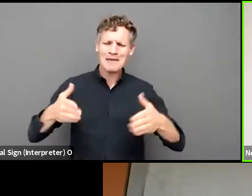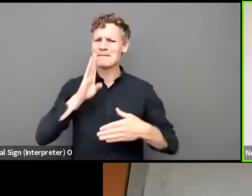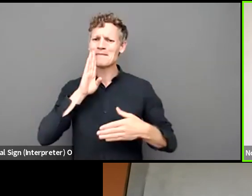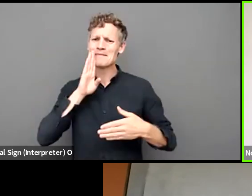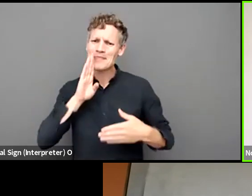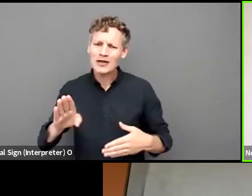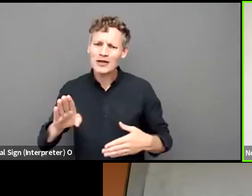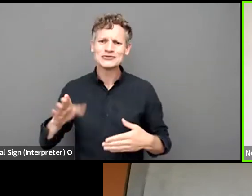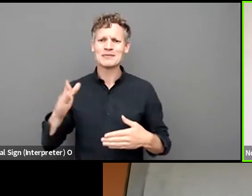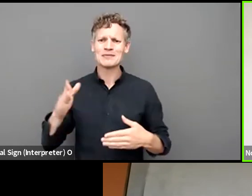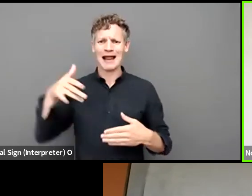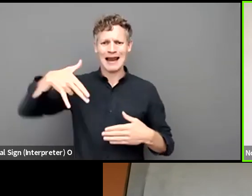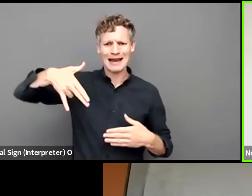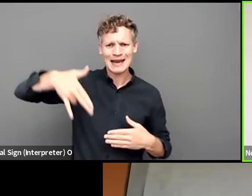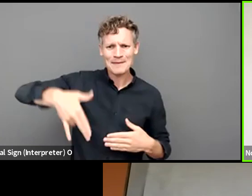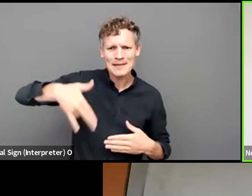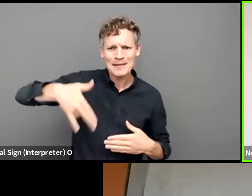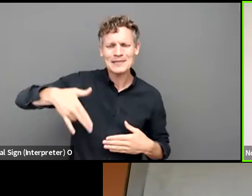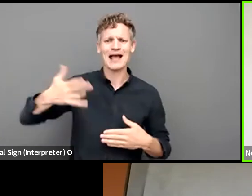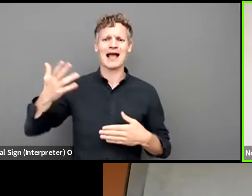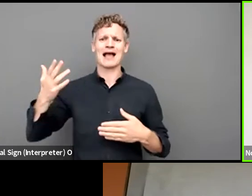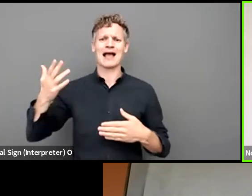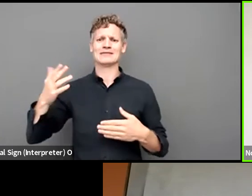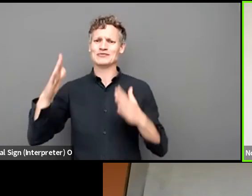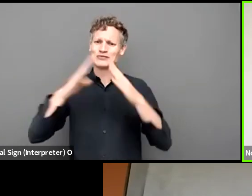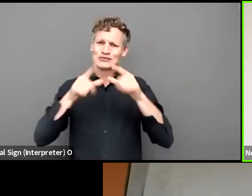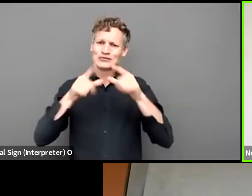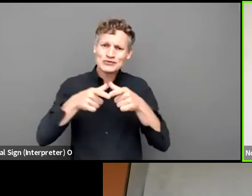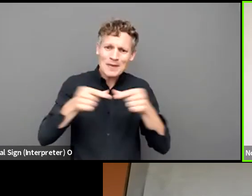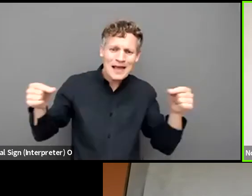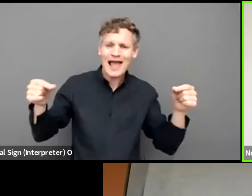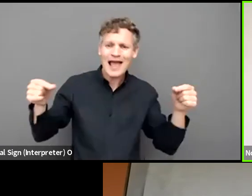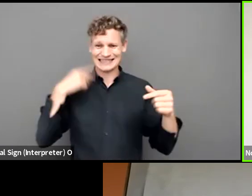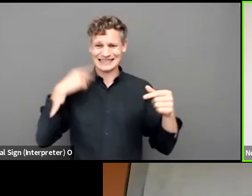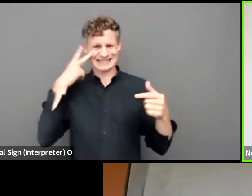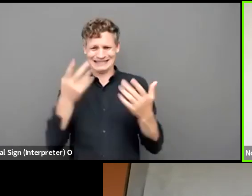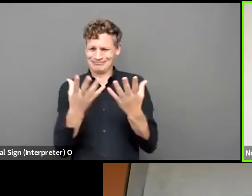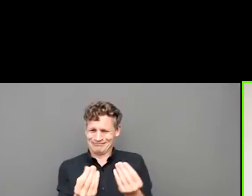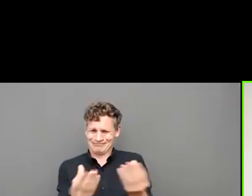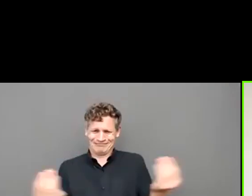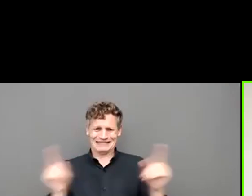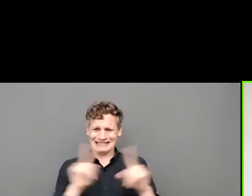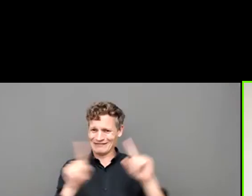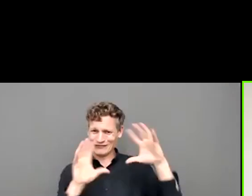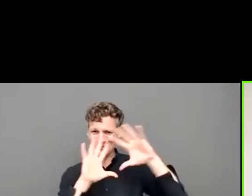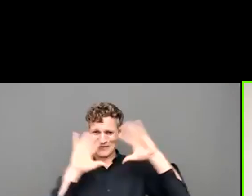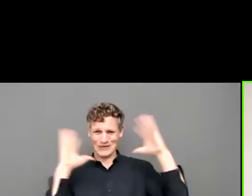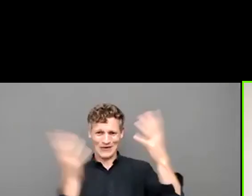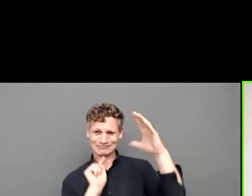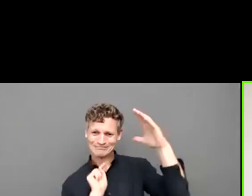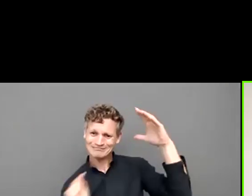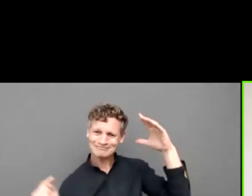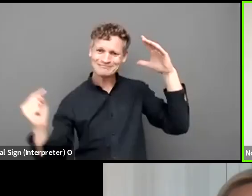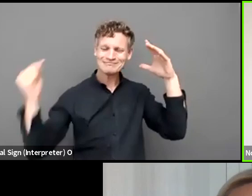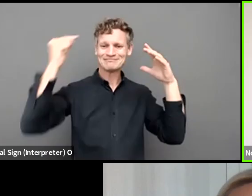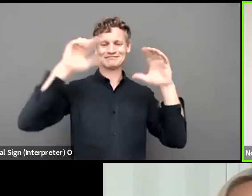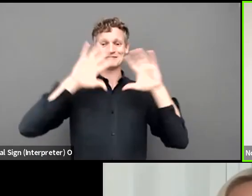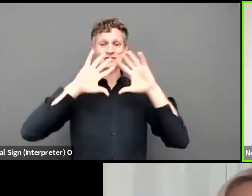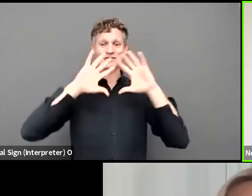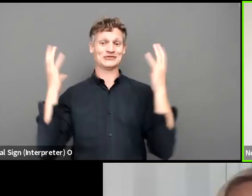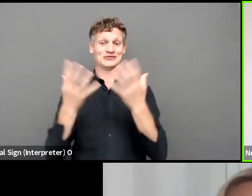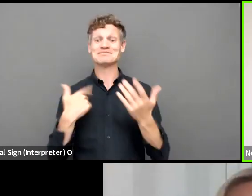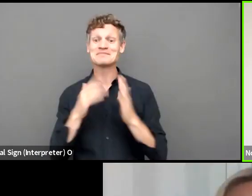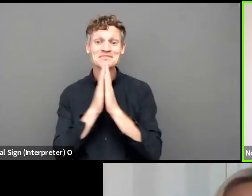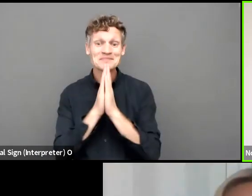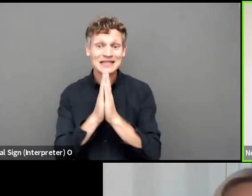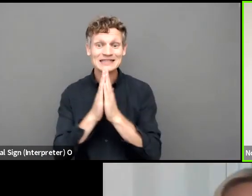and the Philippines. I'm seeing you too. Thank you so much, Kristin. Iris, I'm coming to you next. So if Kristin, we get your video off, and Kristin, and